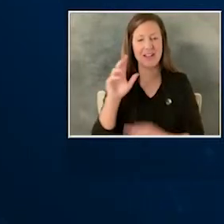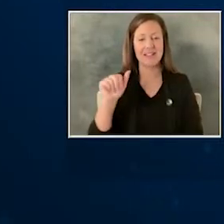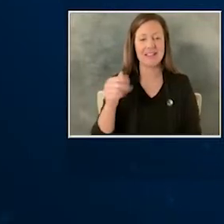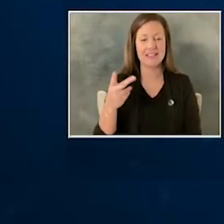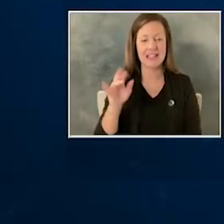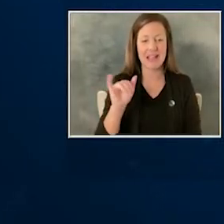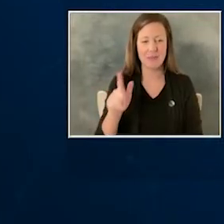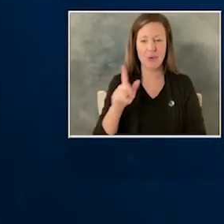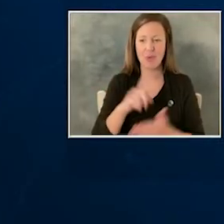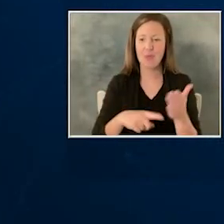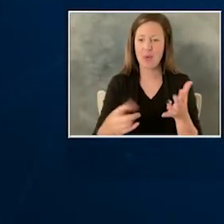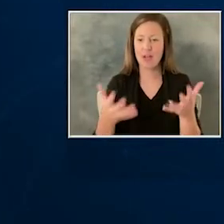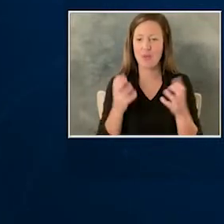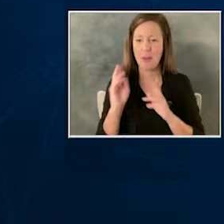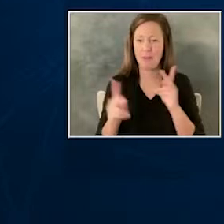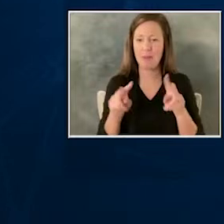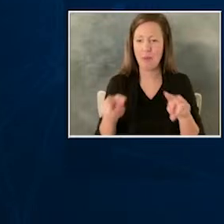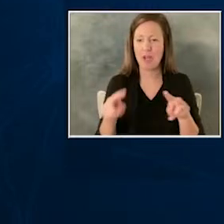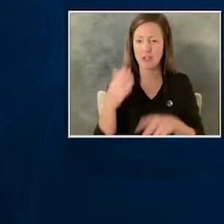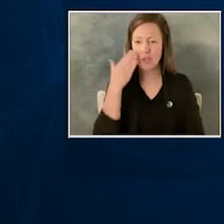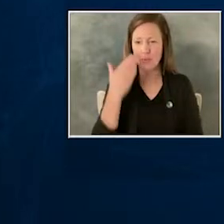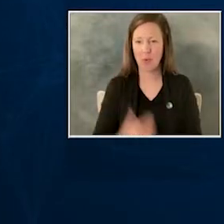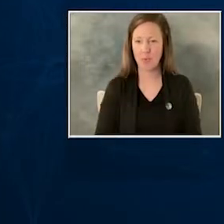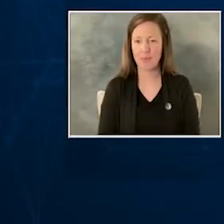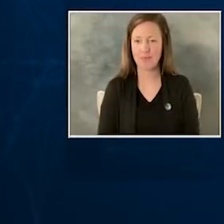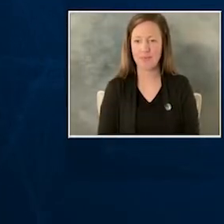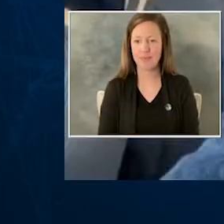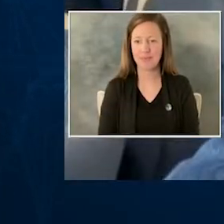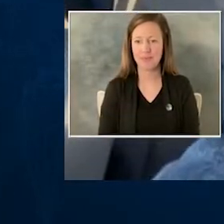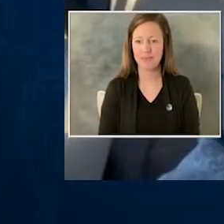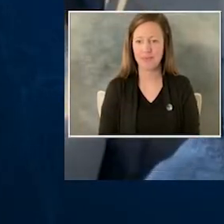people watching this to know?